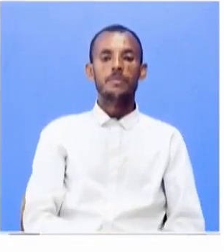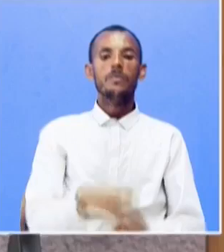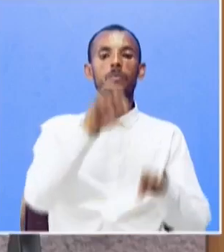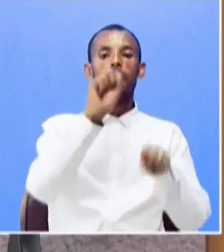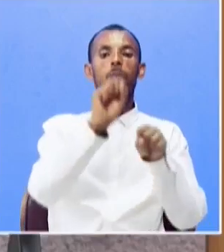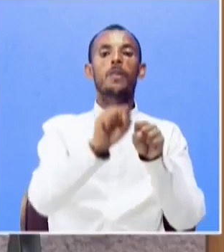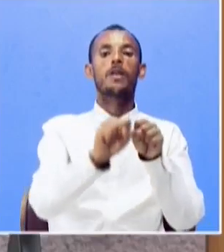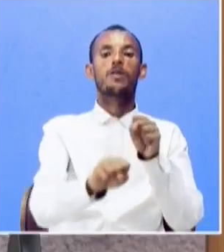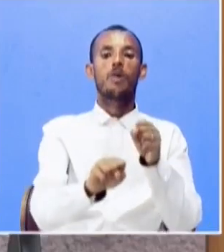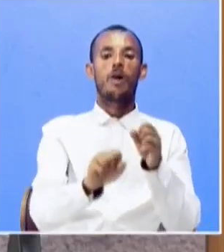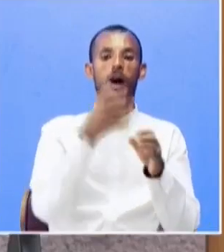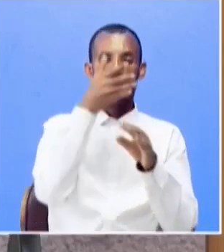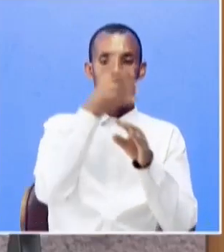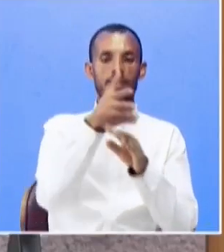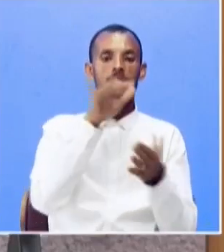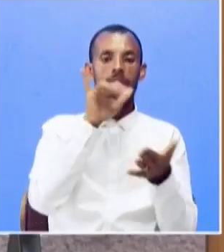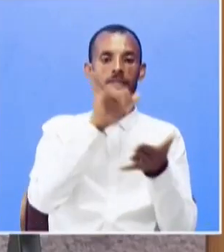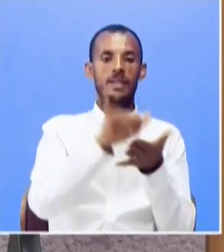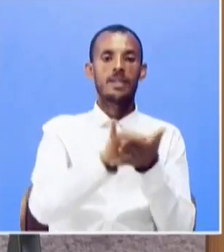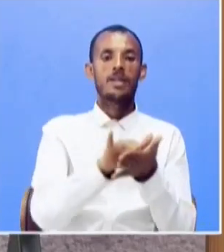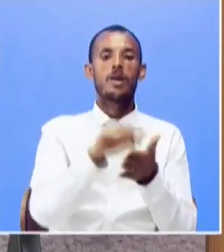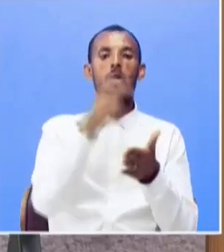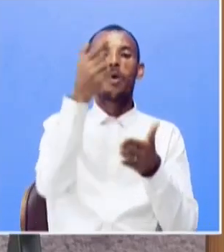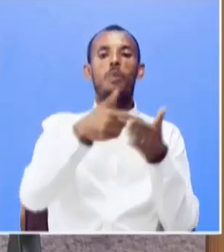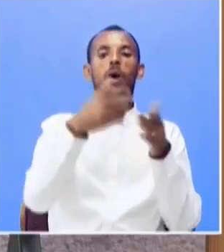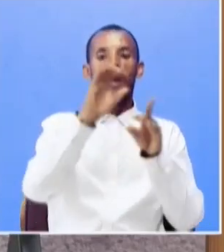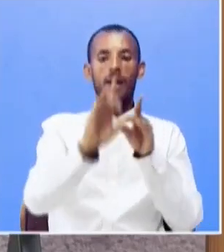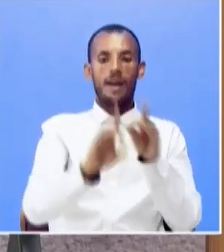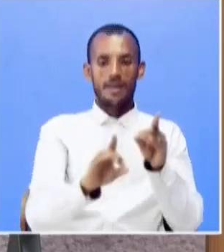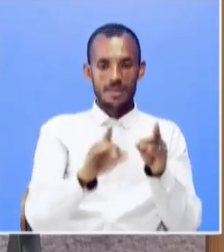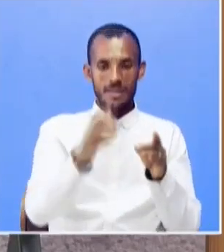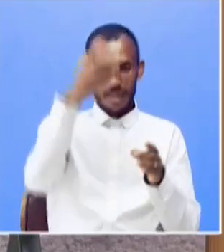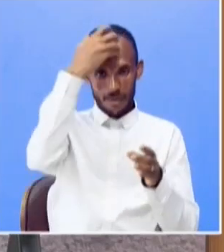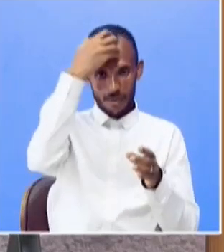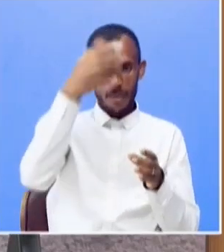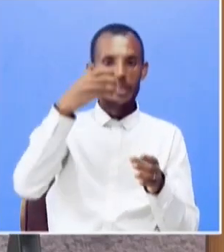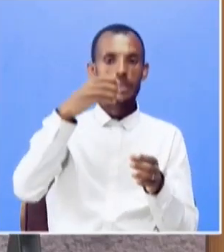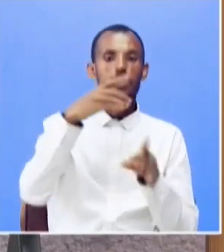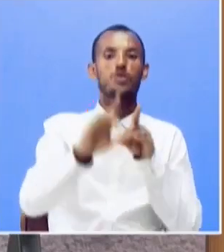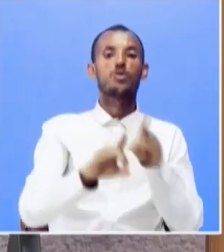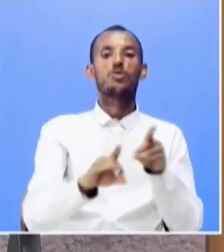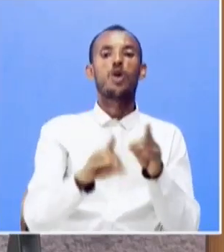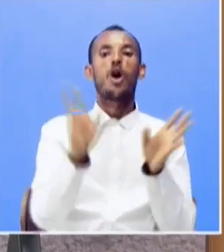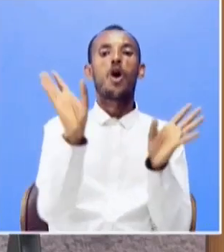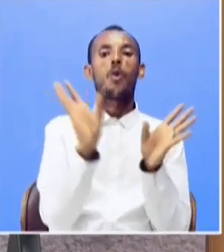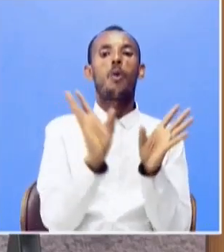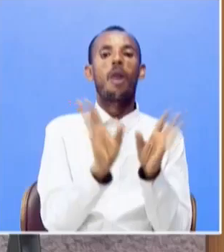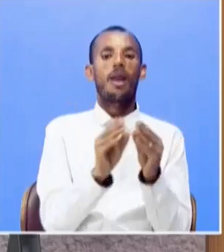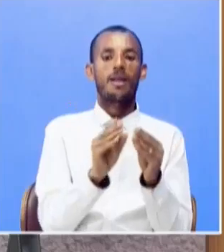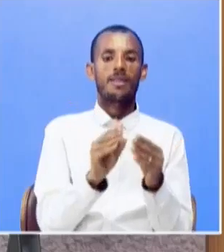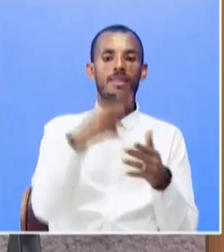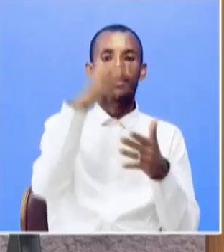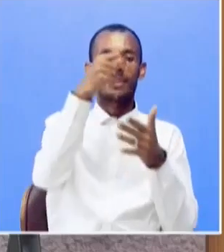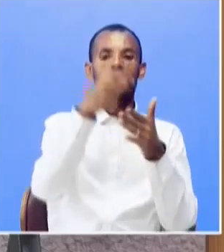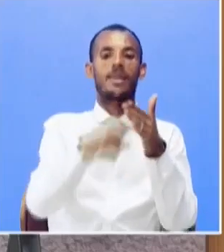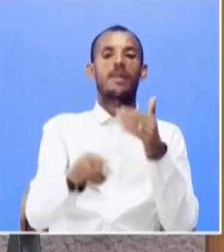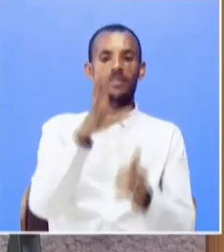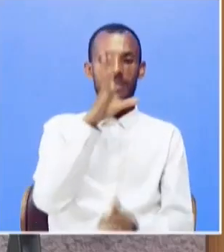So, after that, what does the government do? The government collects the taxes